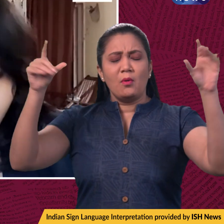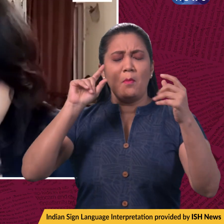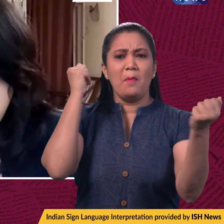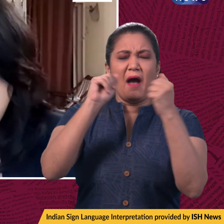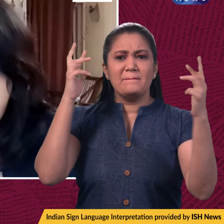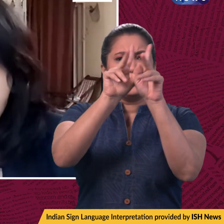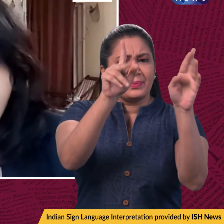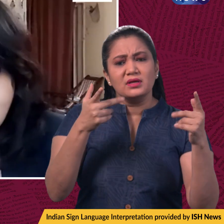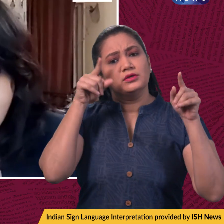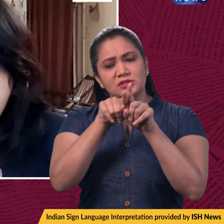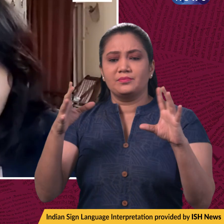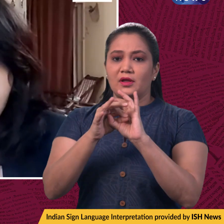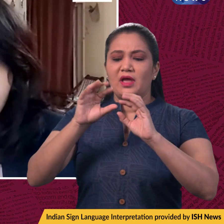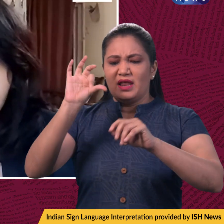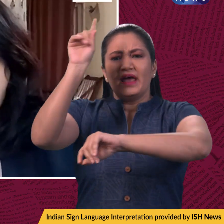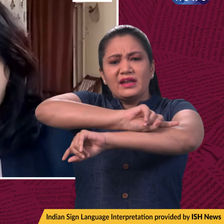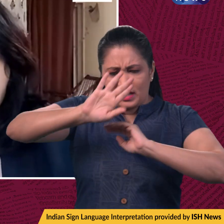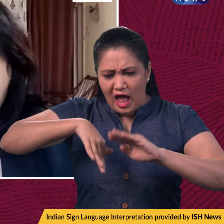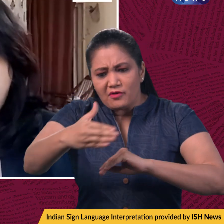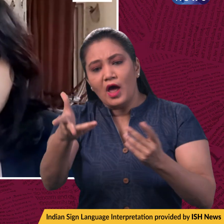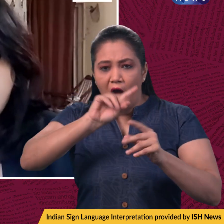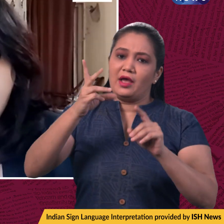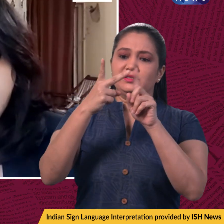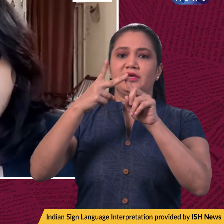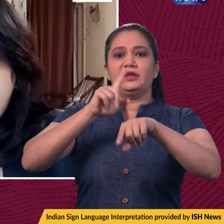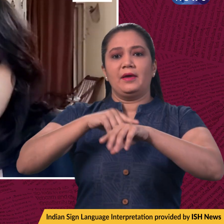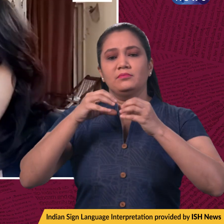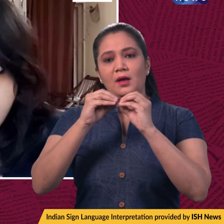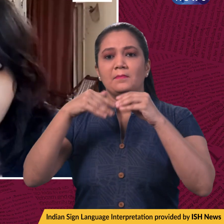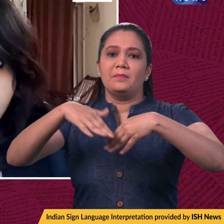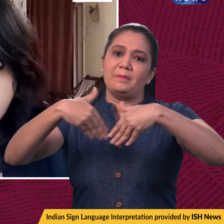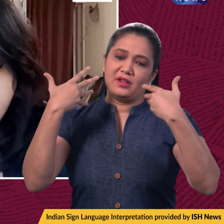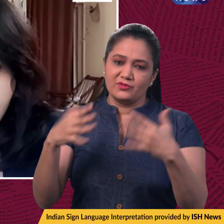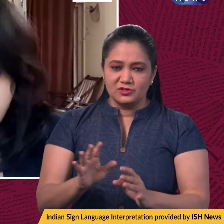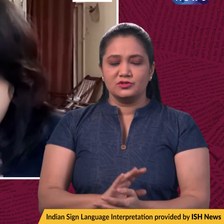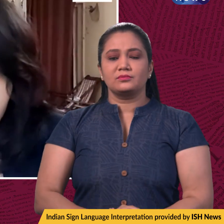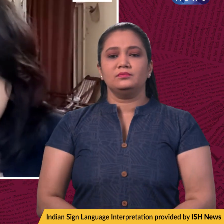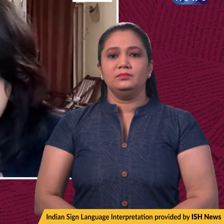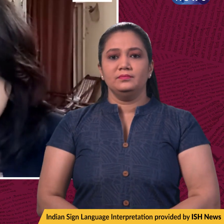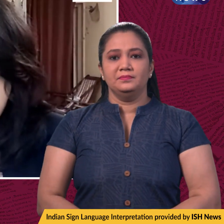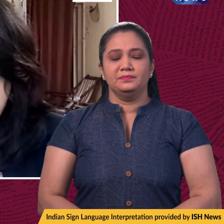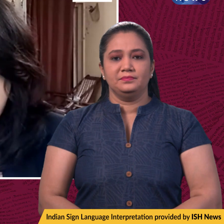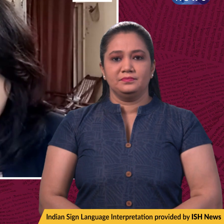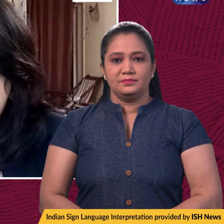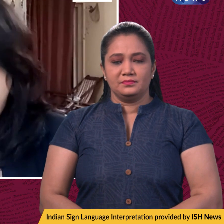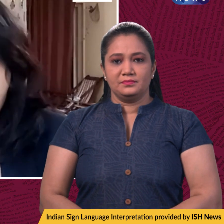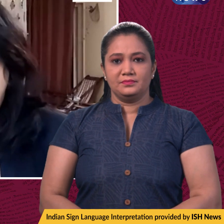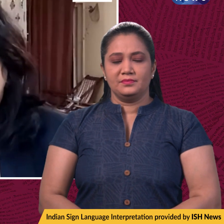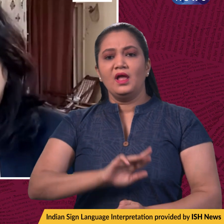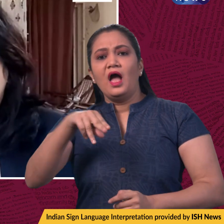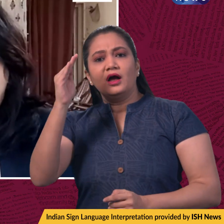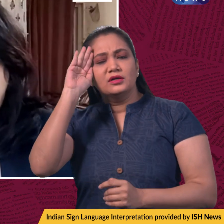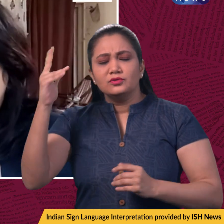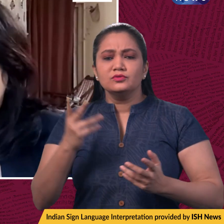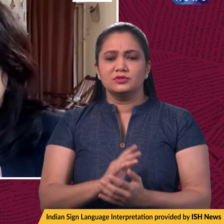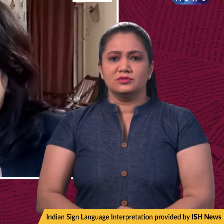Fort violence. 9 days later, Sidhu was granted bail in the second case as well.